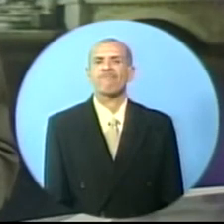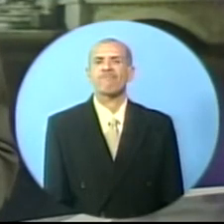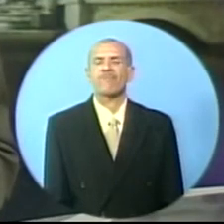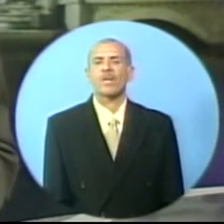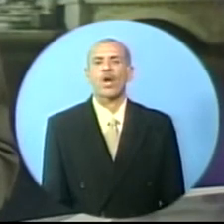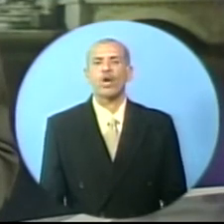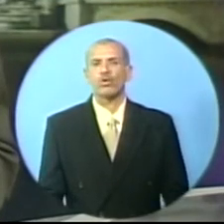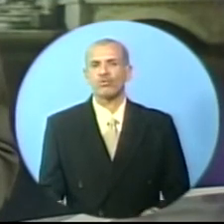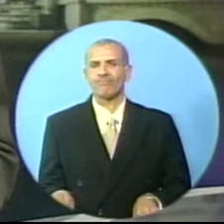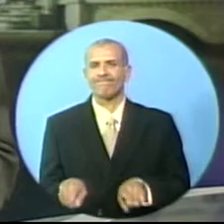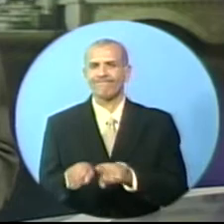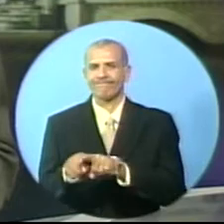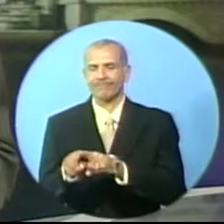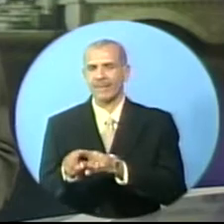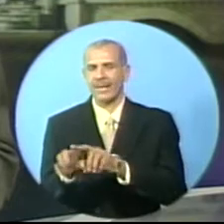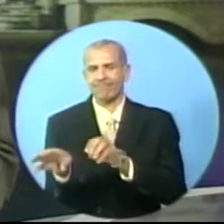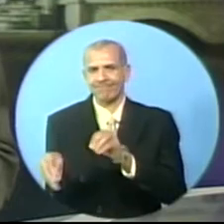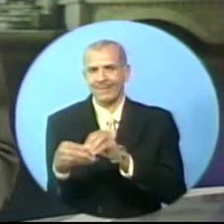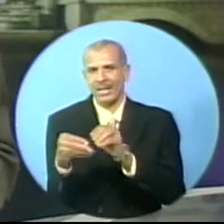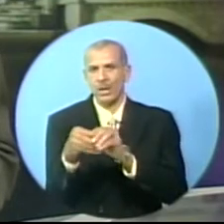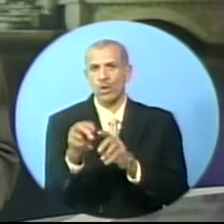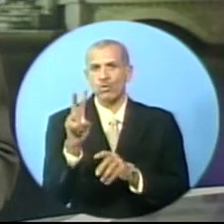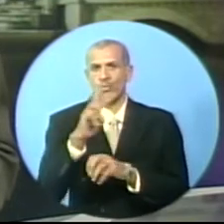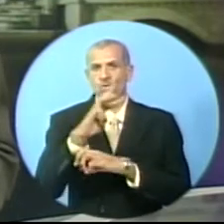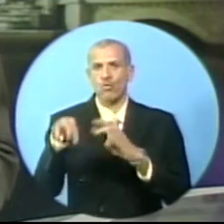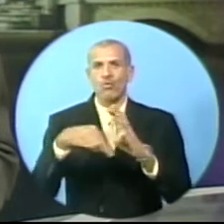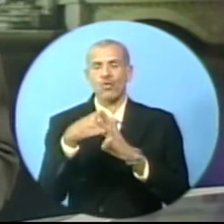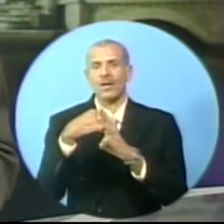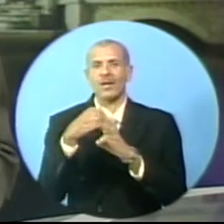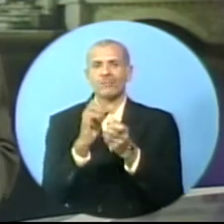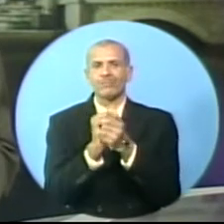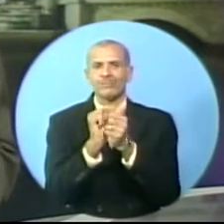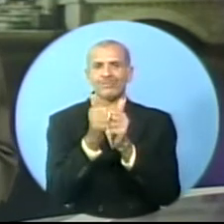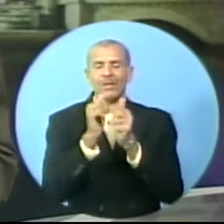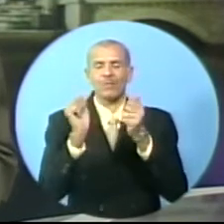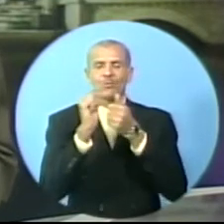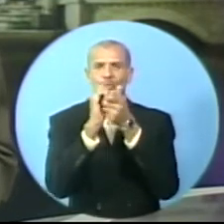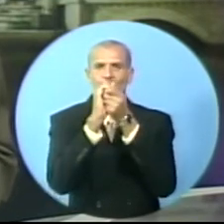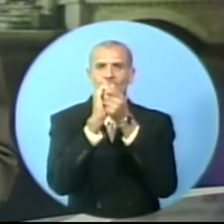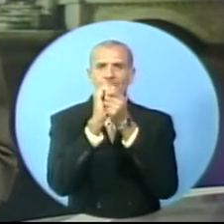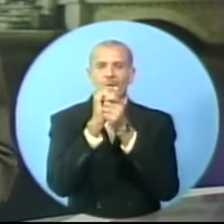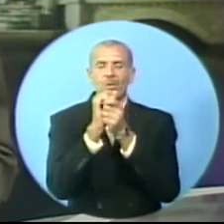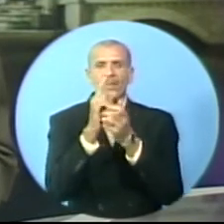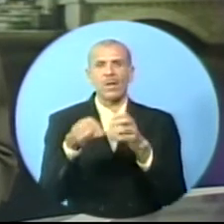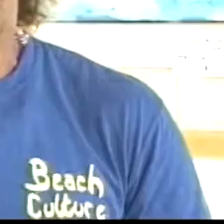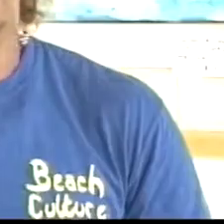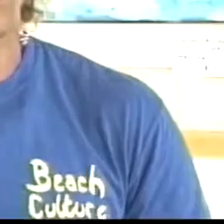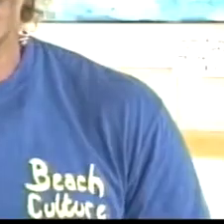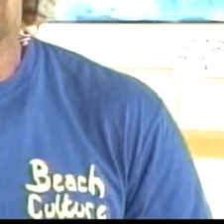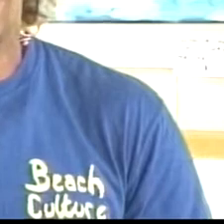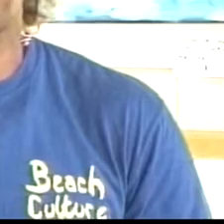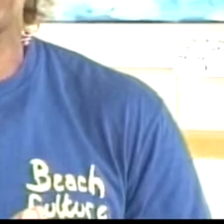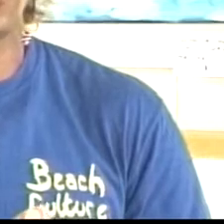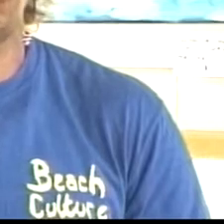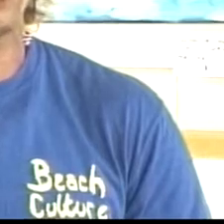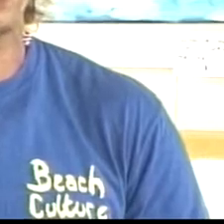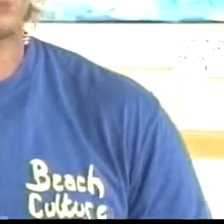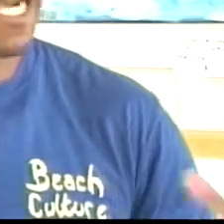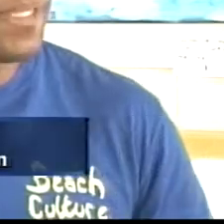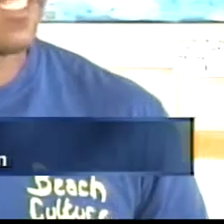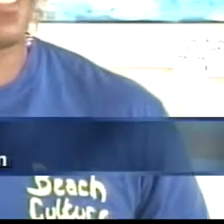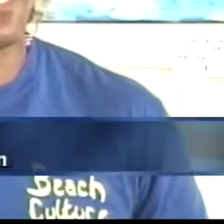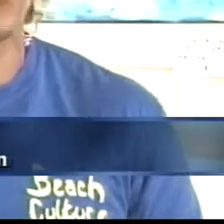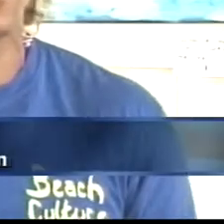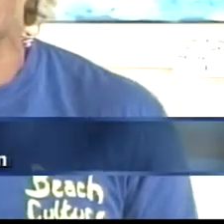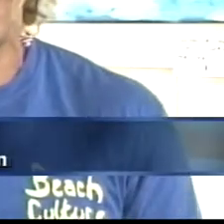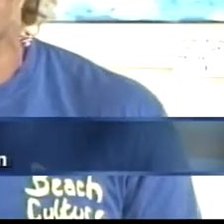In addition, 2 world champions will be on the island this week for various reasons. We have Gillette Wide World Sports that's